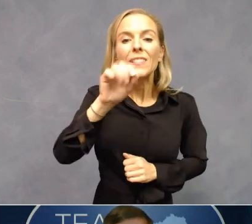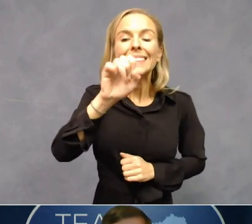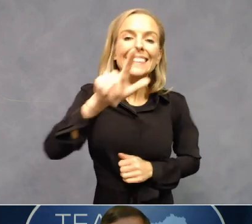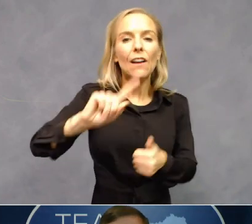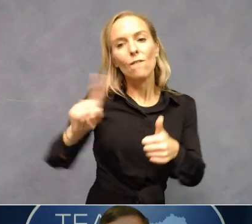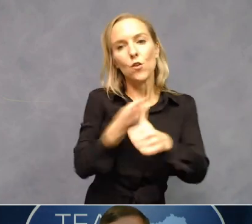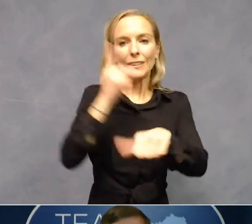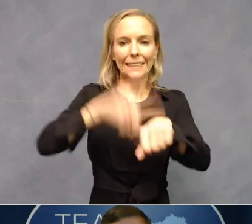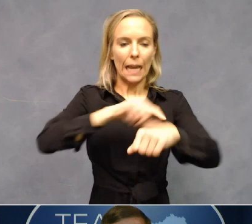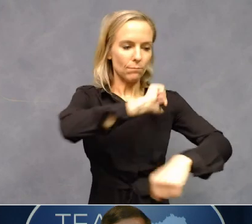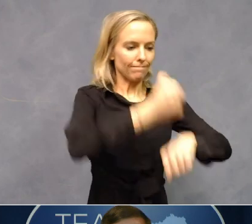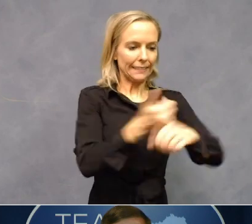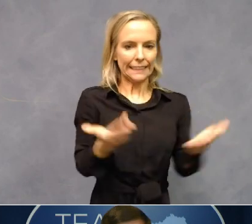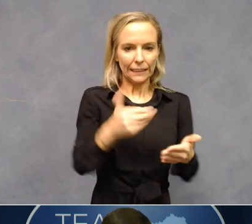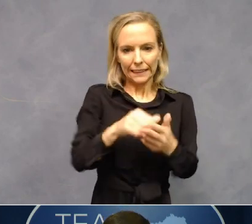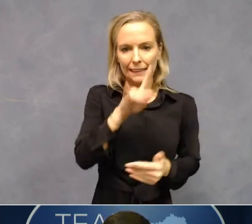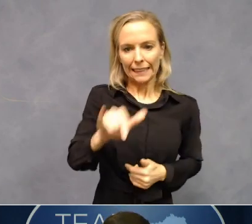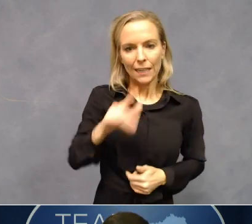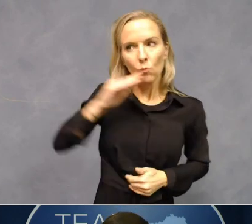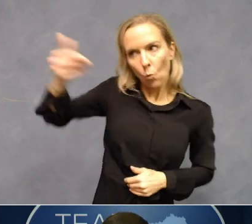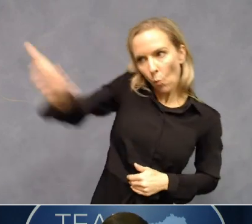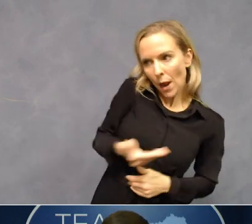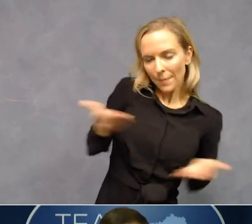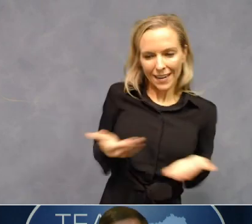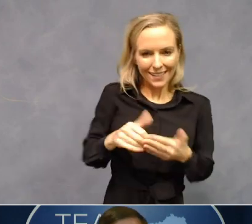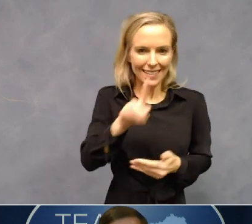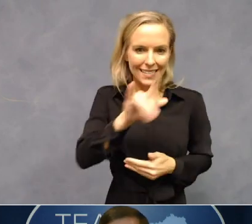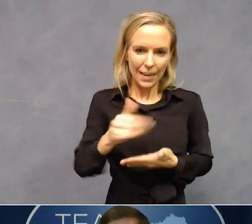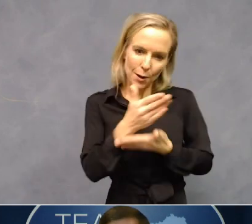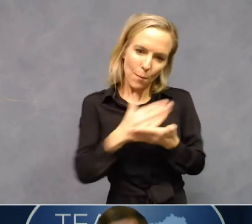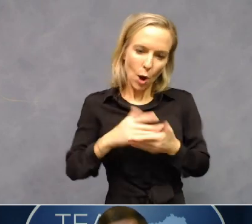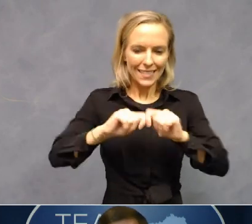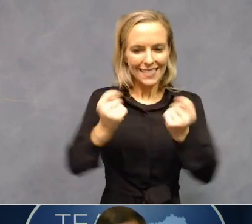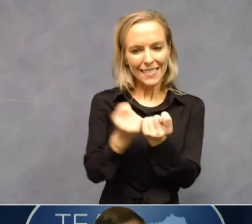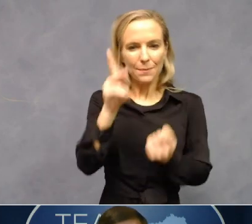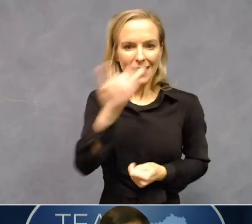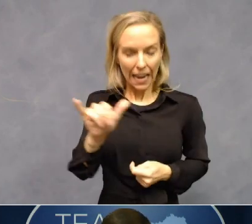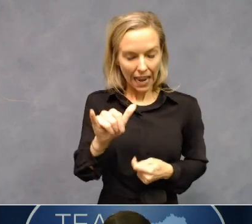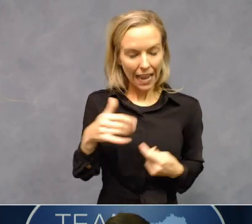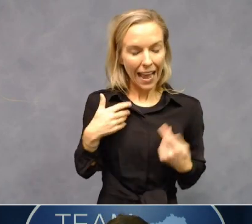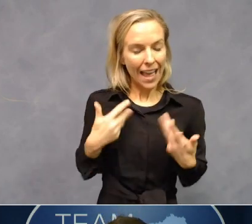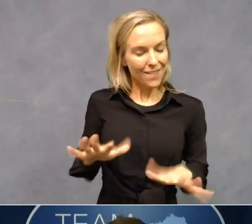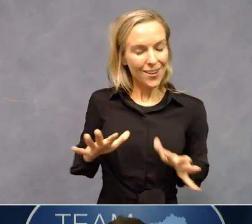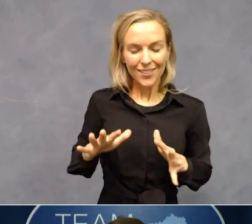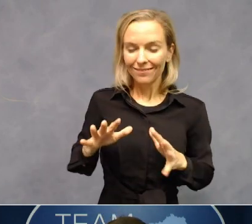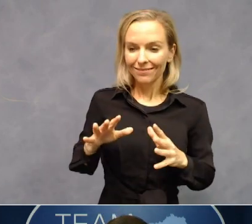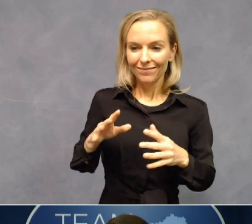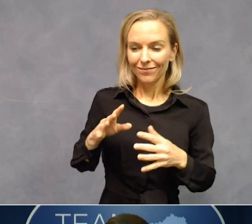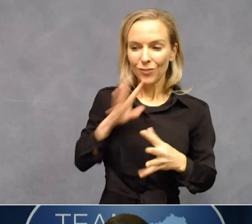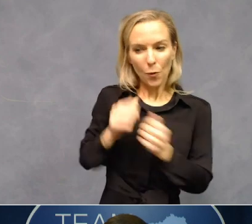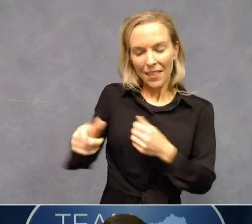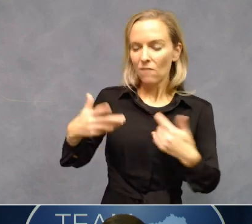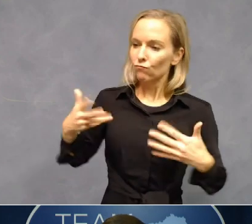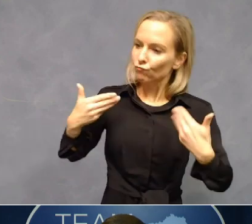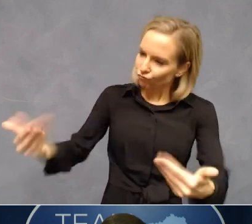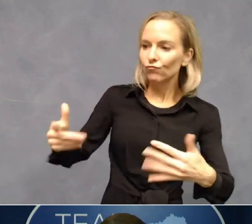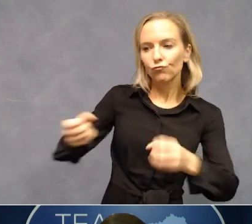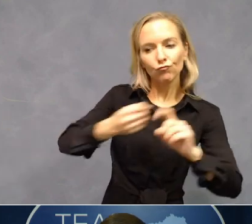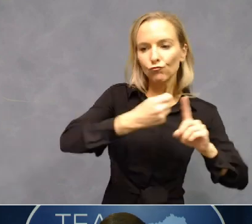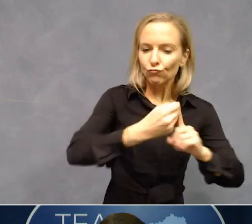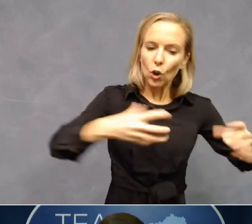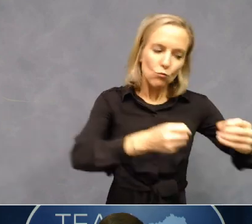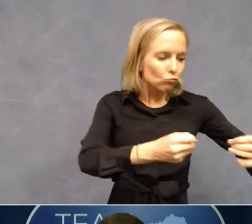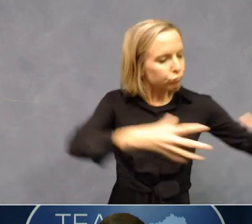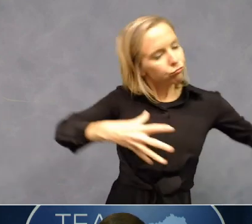operation. We welcome them to be a part of Team Kentucky, and as I've told them, feel free to grow. The company will be a part of a primary